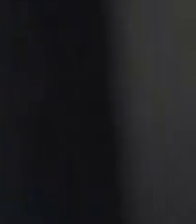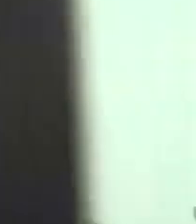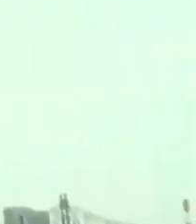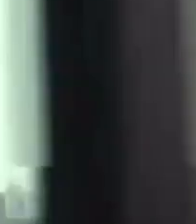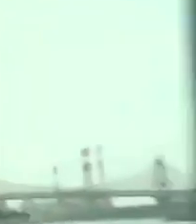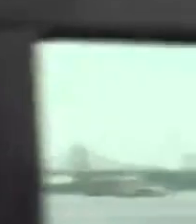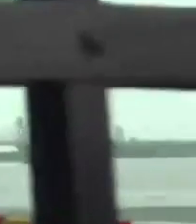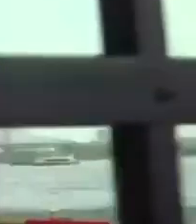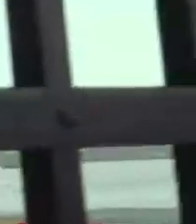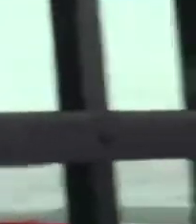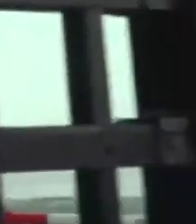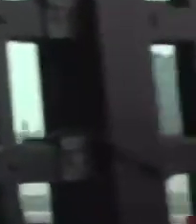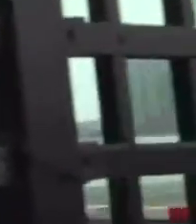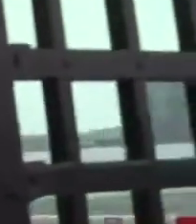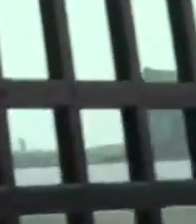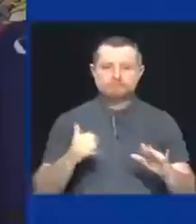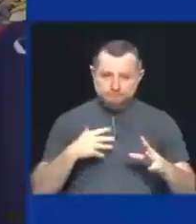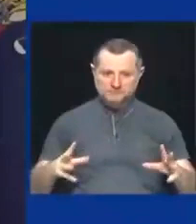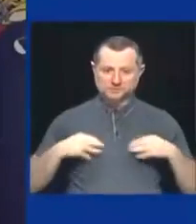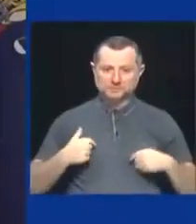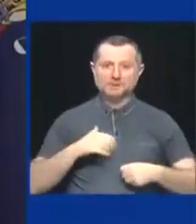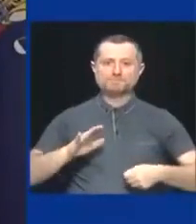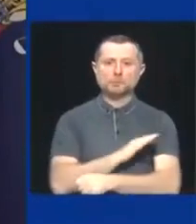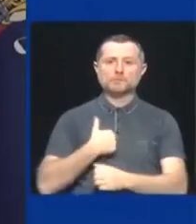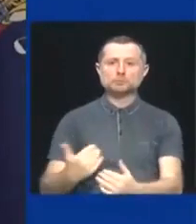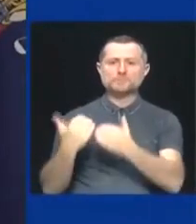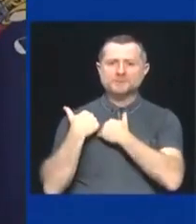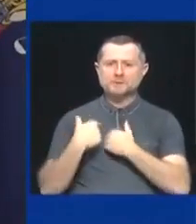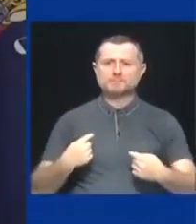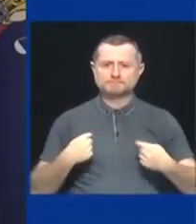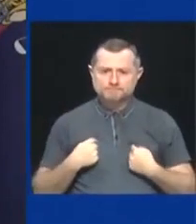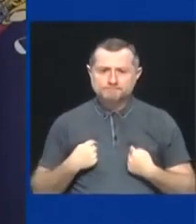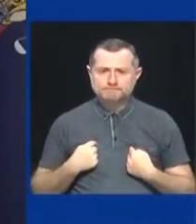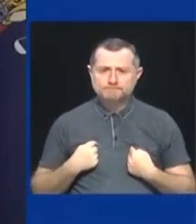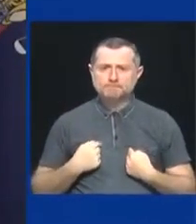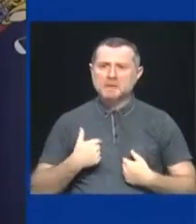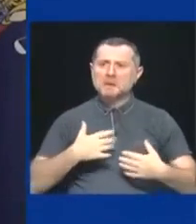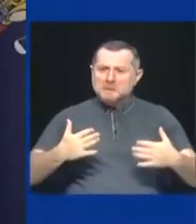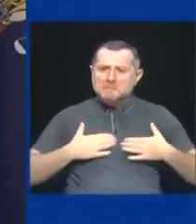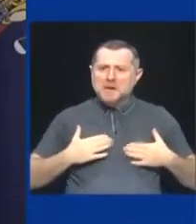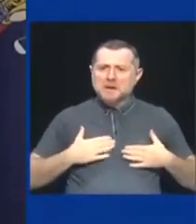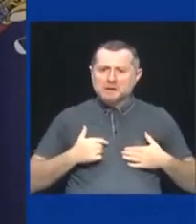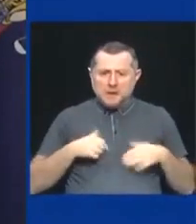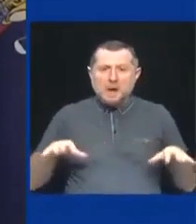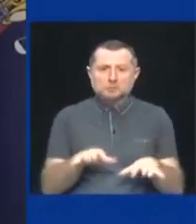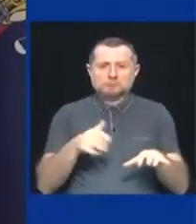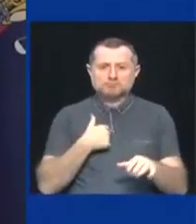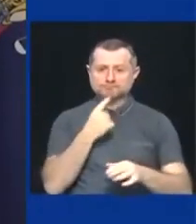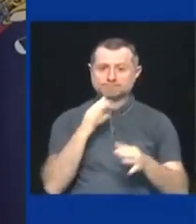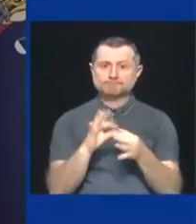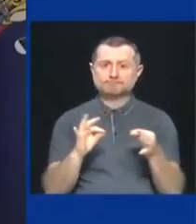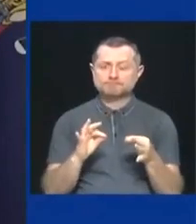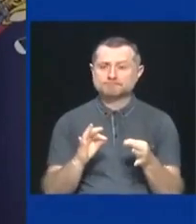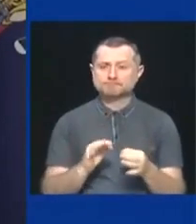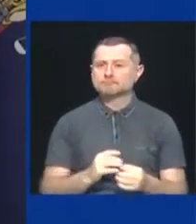I take full responsibility for my actions. I have been too familiar